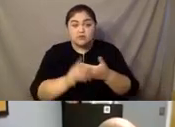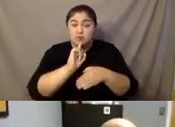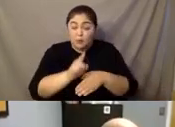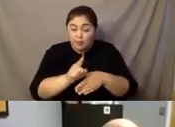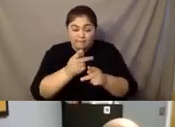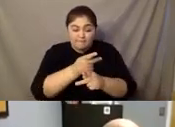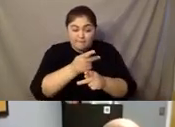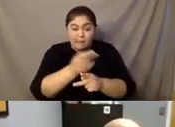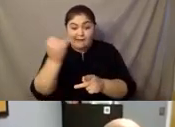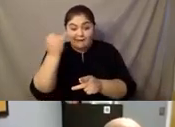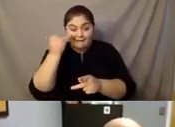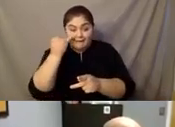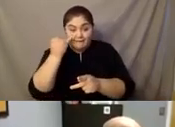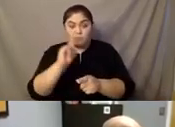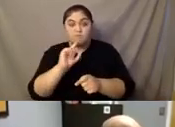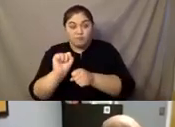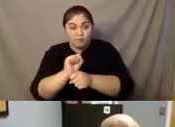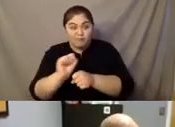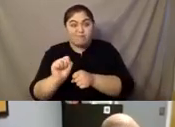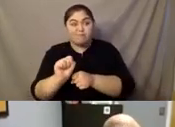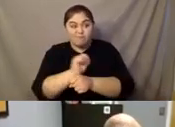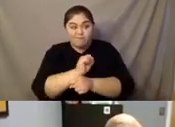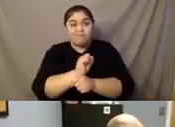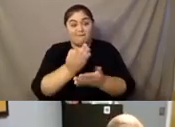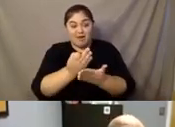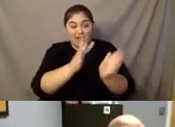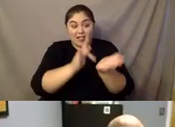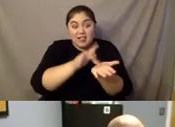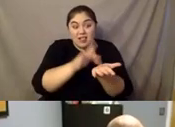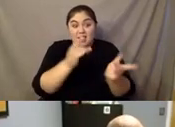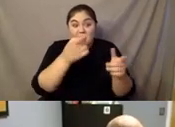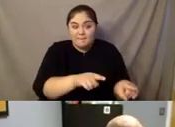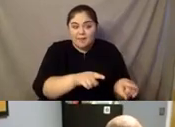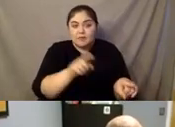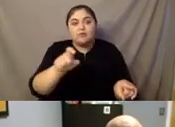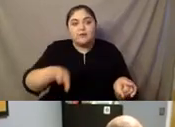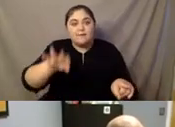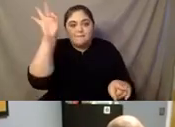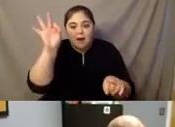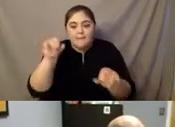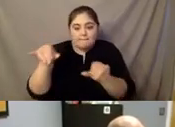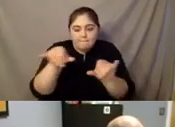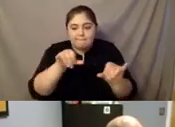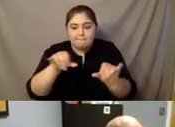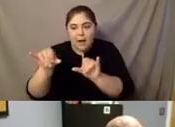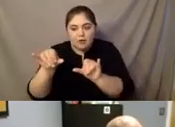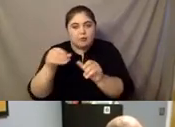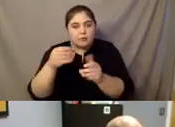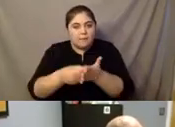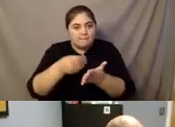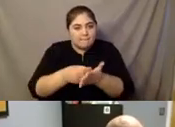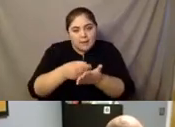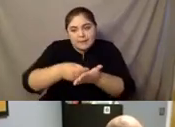determine whether financial exploitation has occurred means that we have to find a pattern of spending. And ideally, we should be looking at